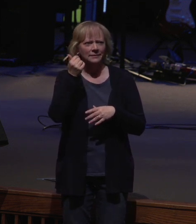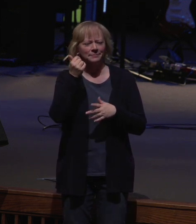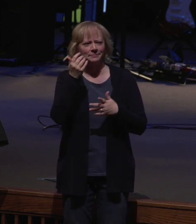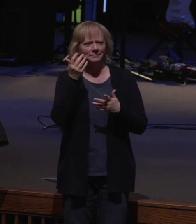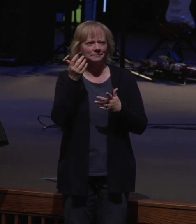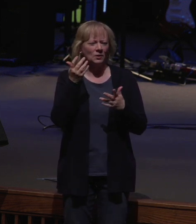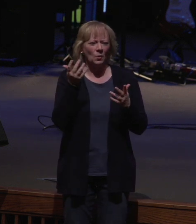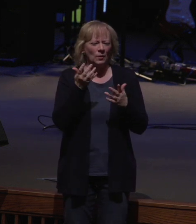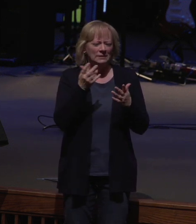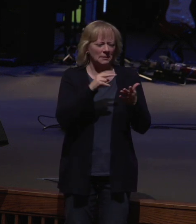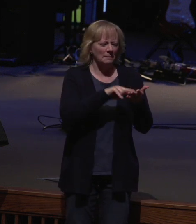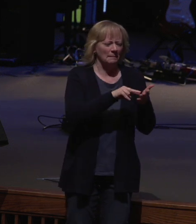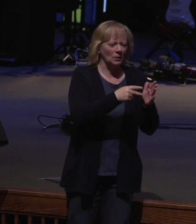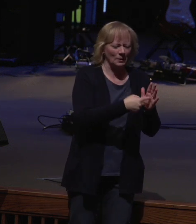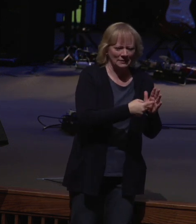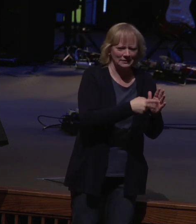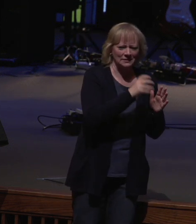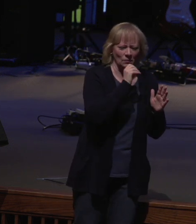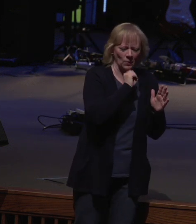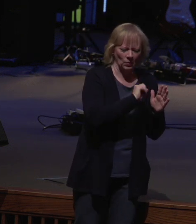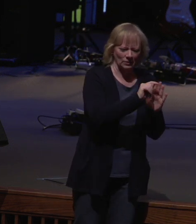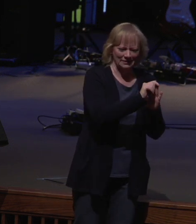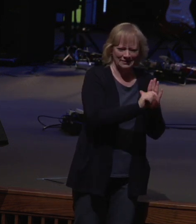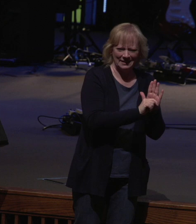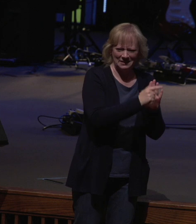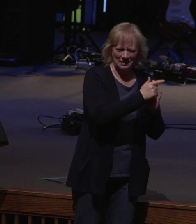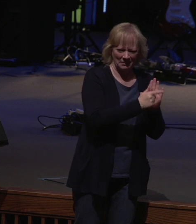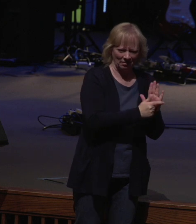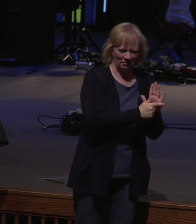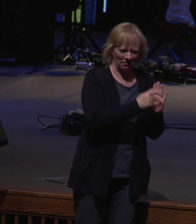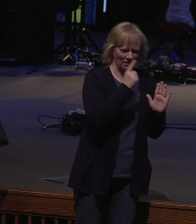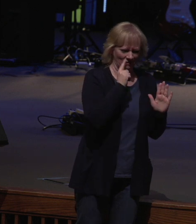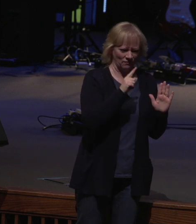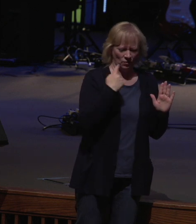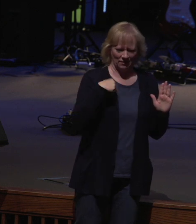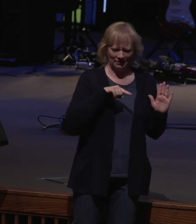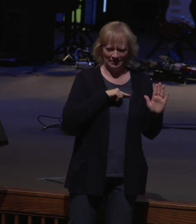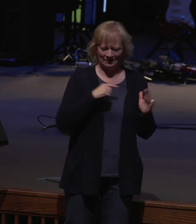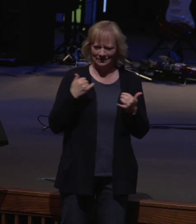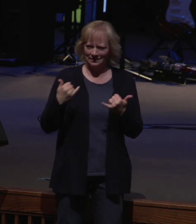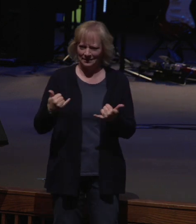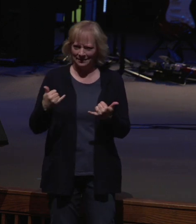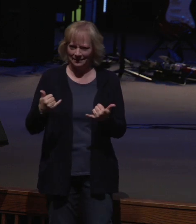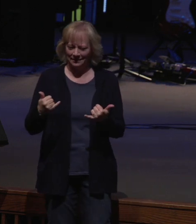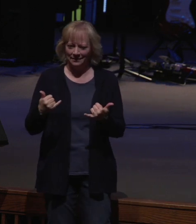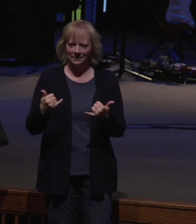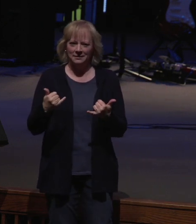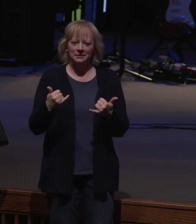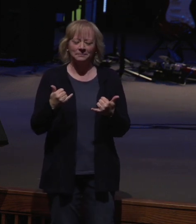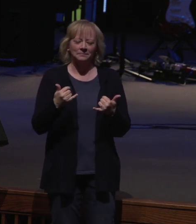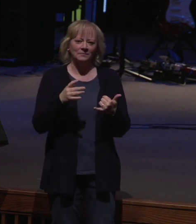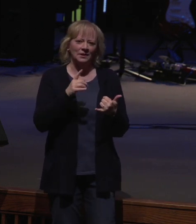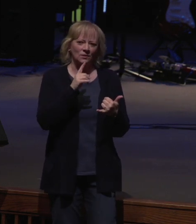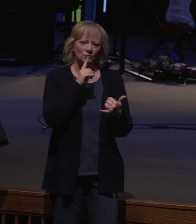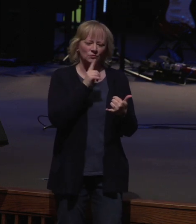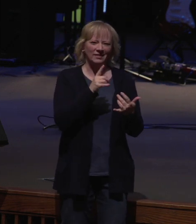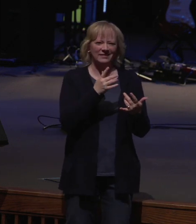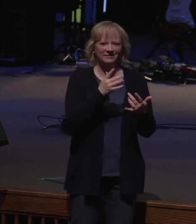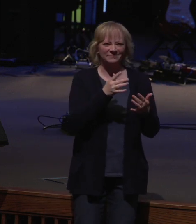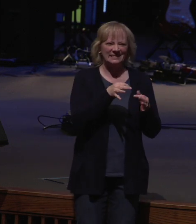Old Testament law have in our lives? Now, an overly simplistic